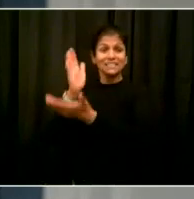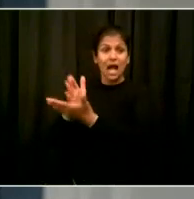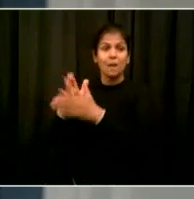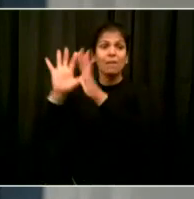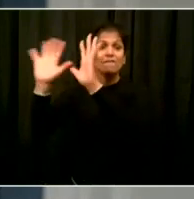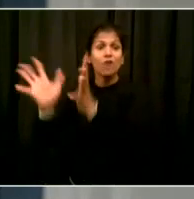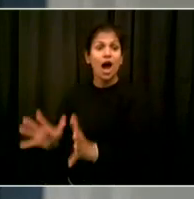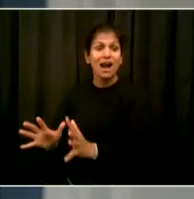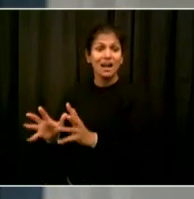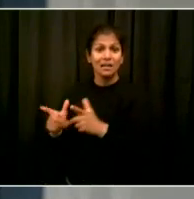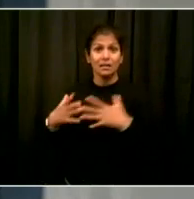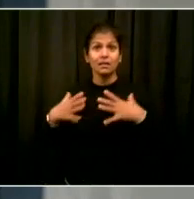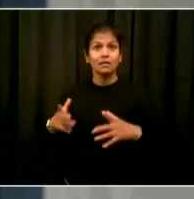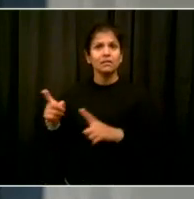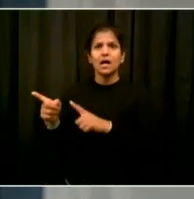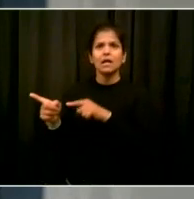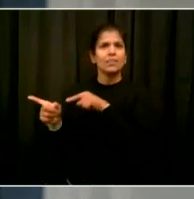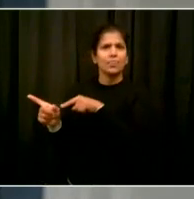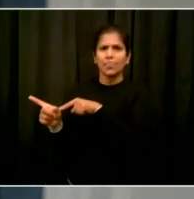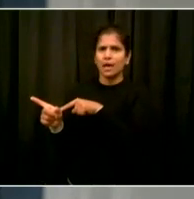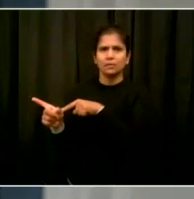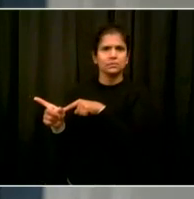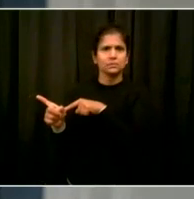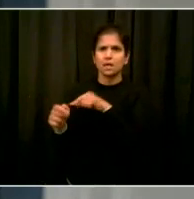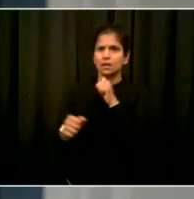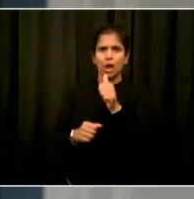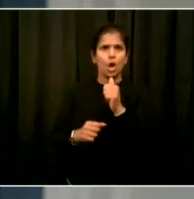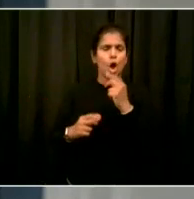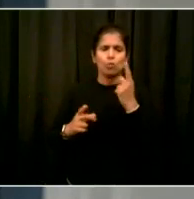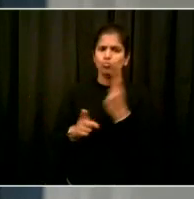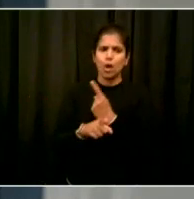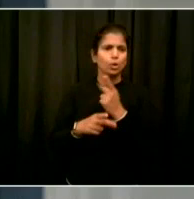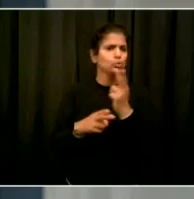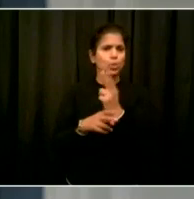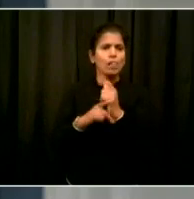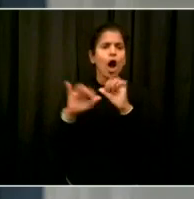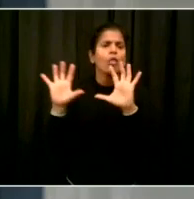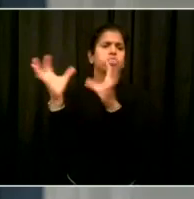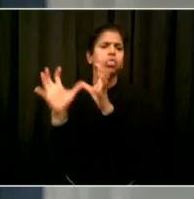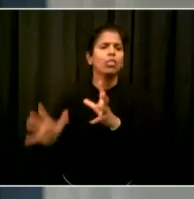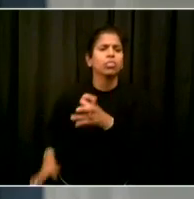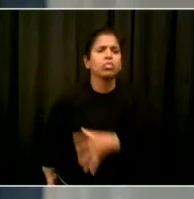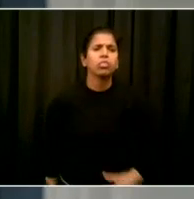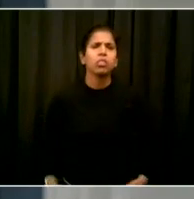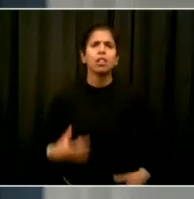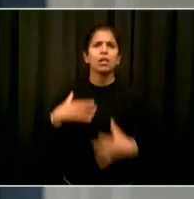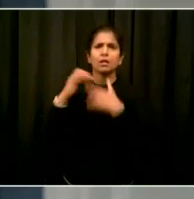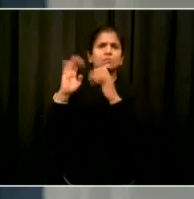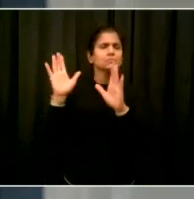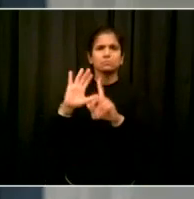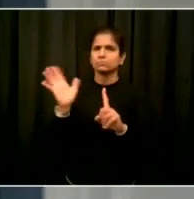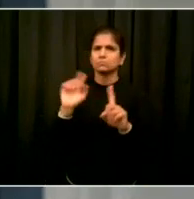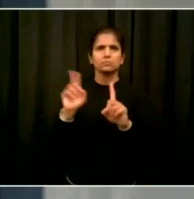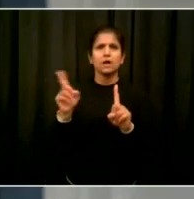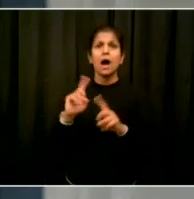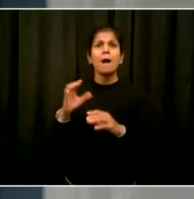investigative tool when used correctly? Yes, when used correctly. And you're absolutely right. It's a very tumultuous